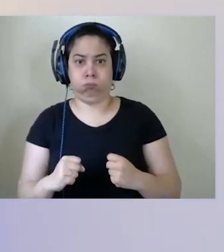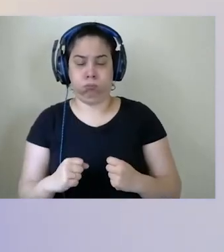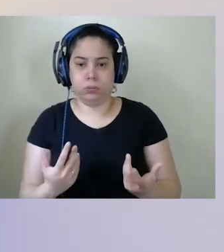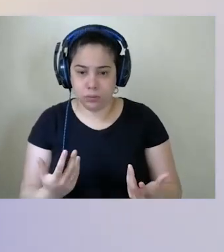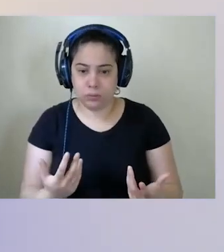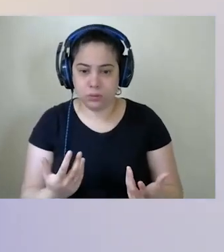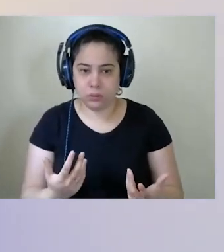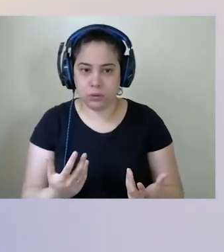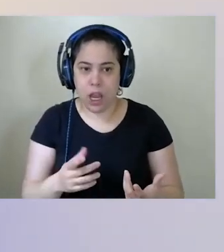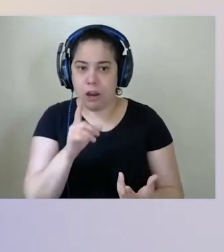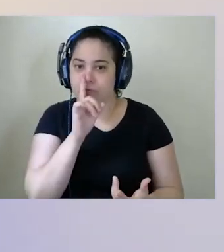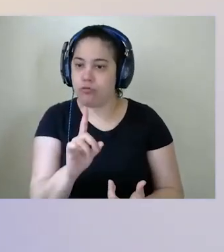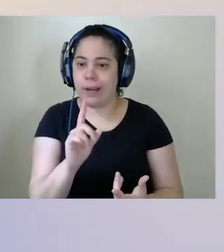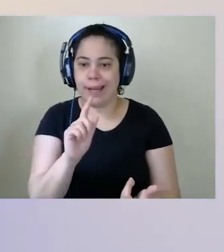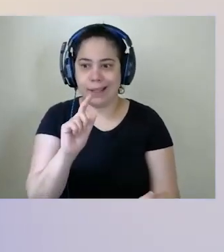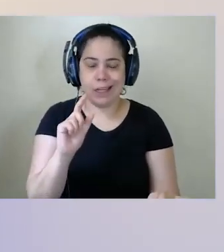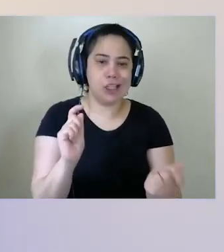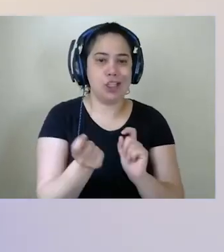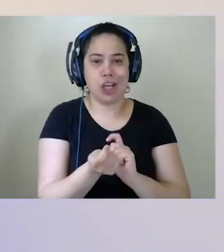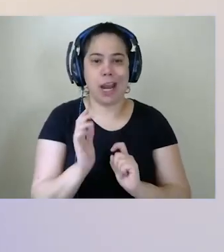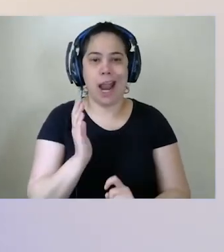it really changes the playbook in my mind.